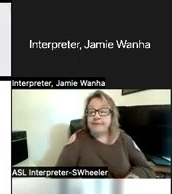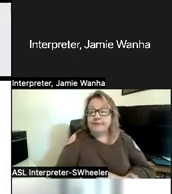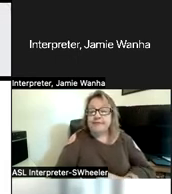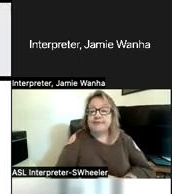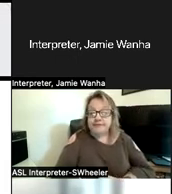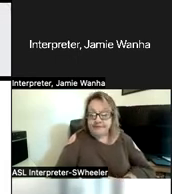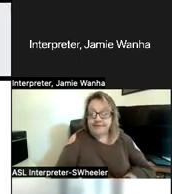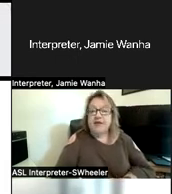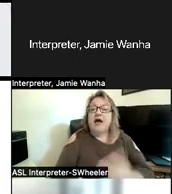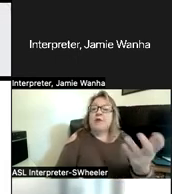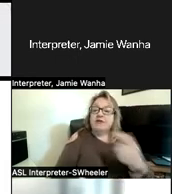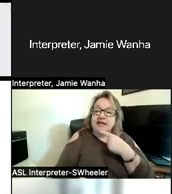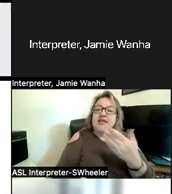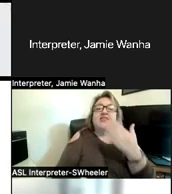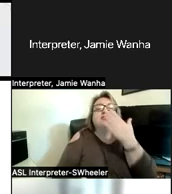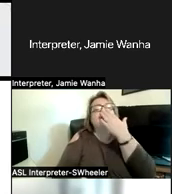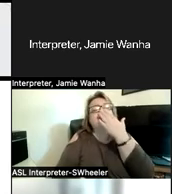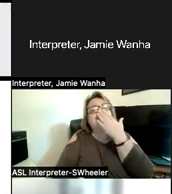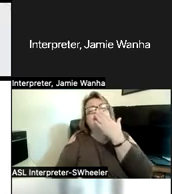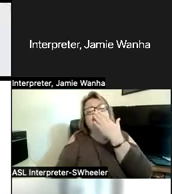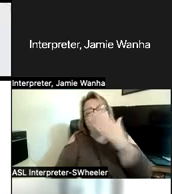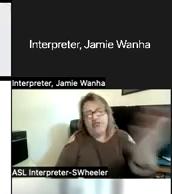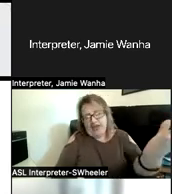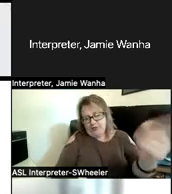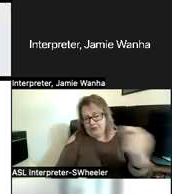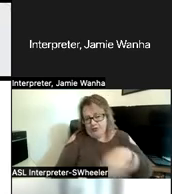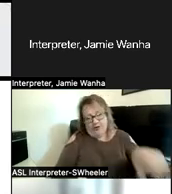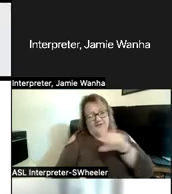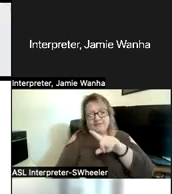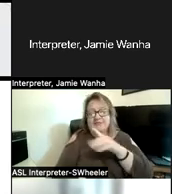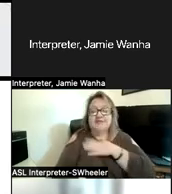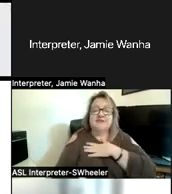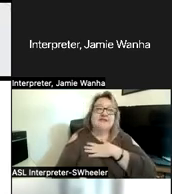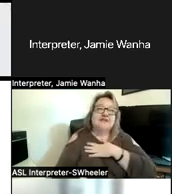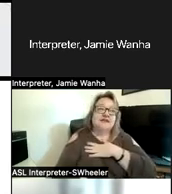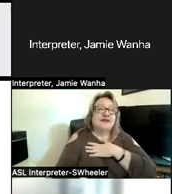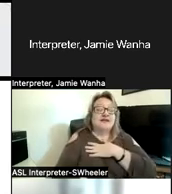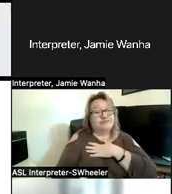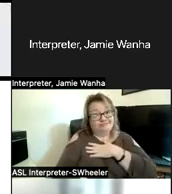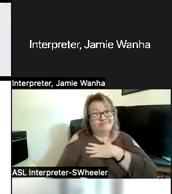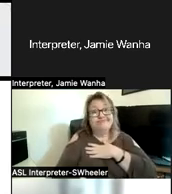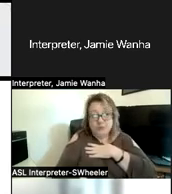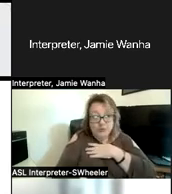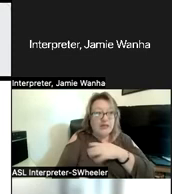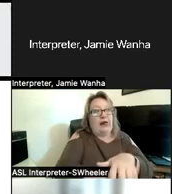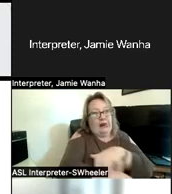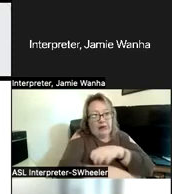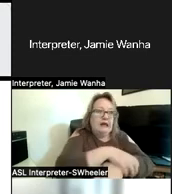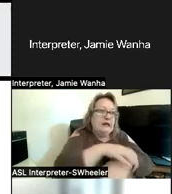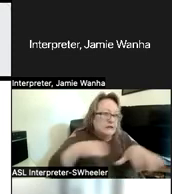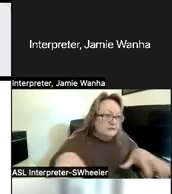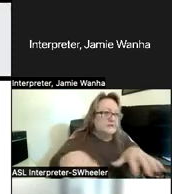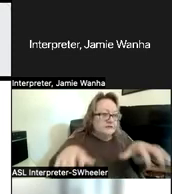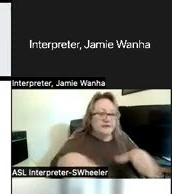say thank you to everybody. It's always an ongoing effort to prepare for disasters in San Diego,